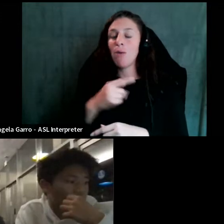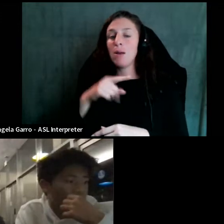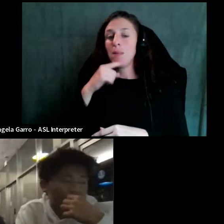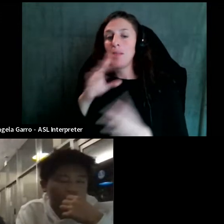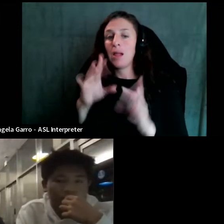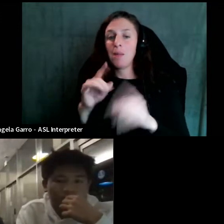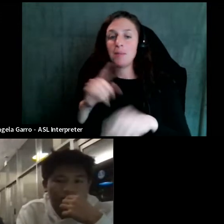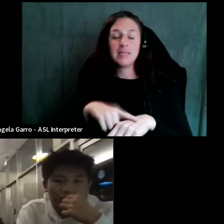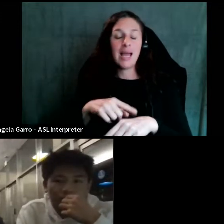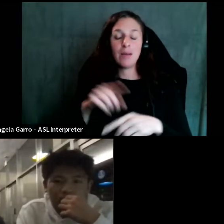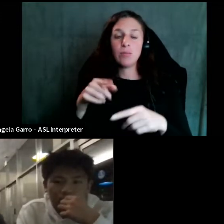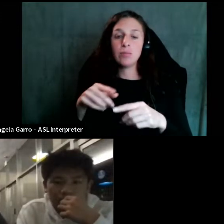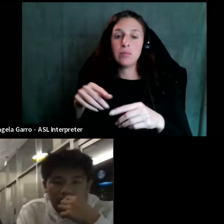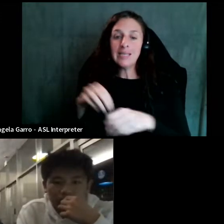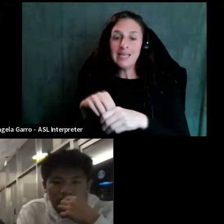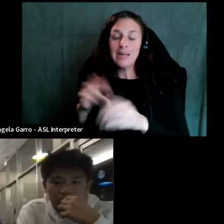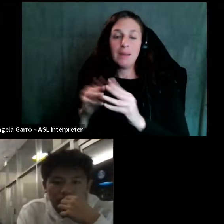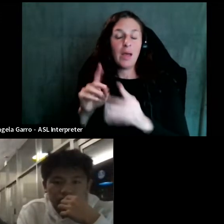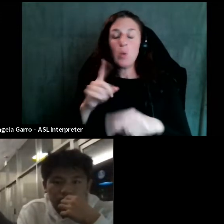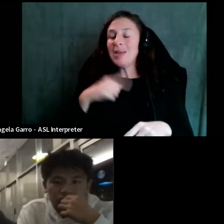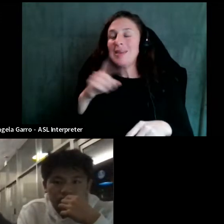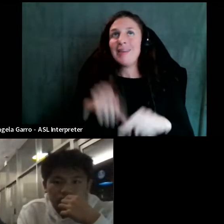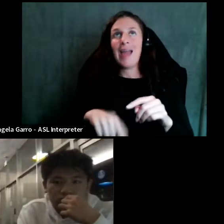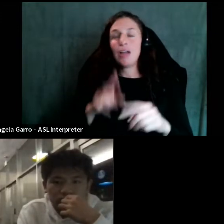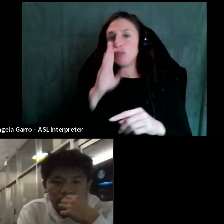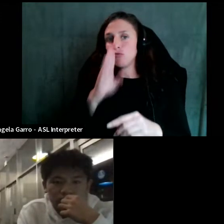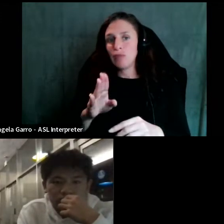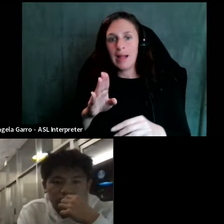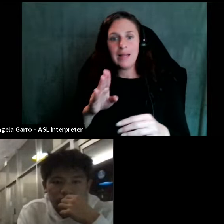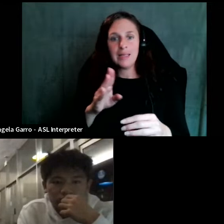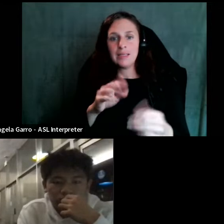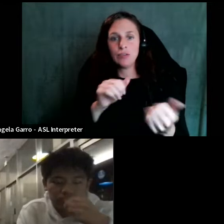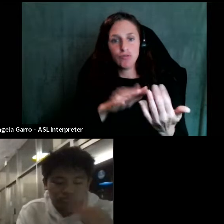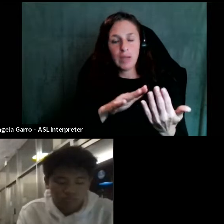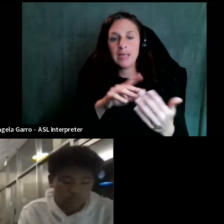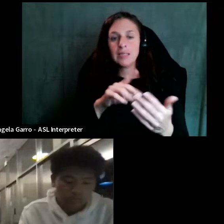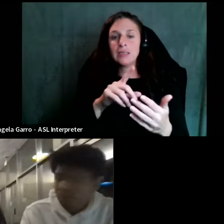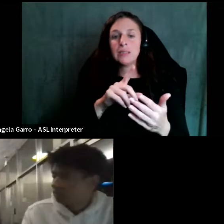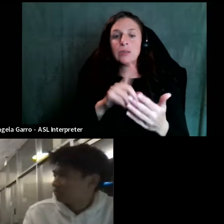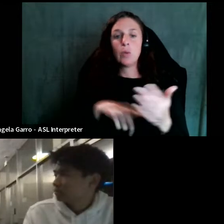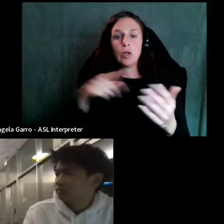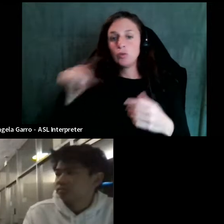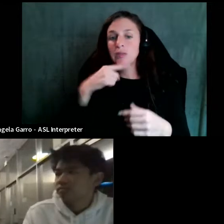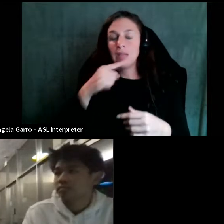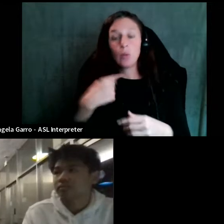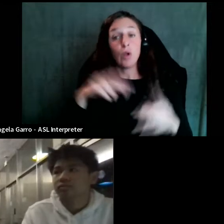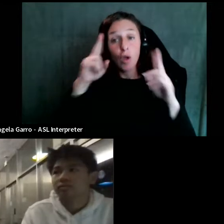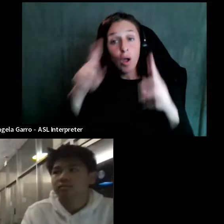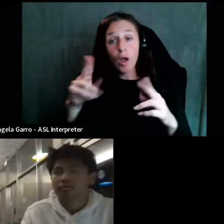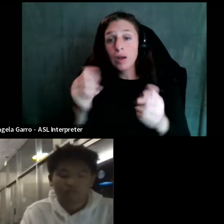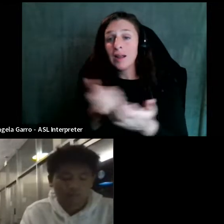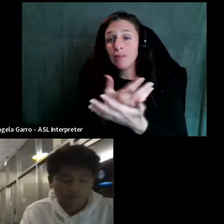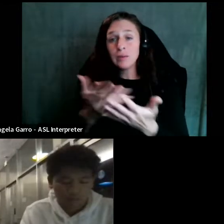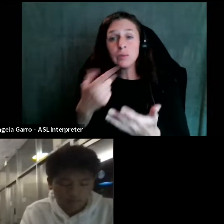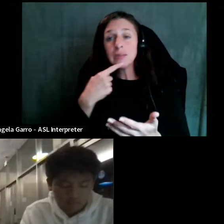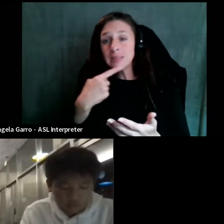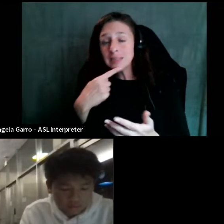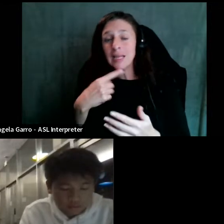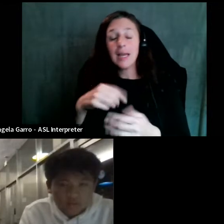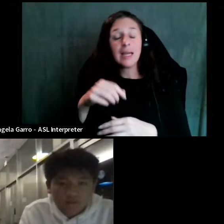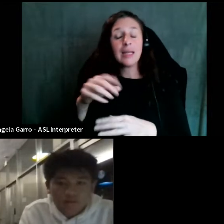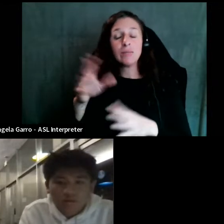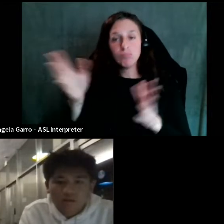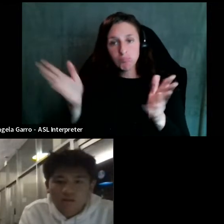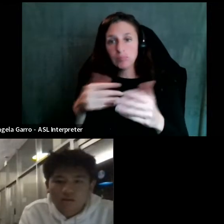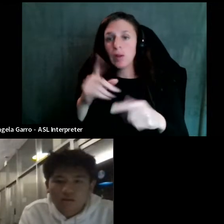are not allowed to directly address anything that you have said. We are honoring what you're talking and everybody's comments, but we can't make a statement